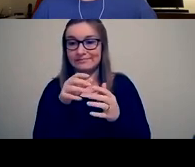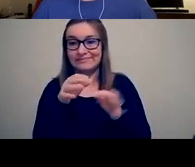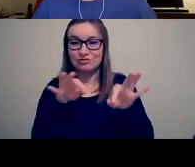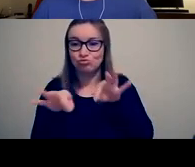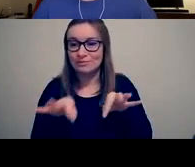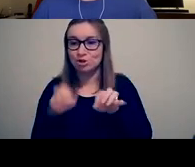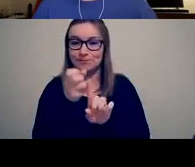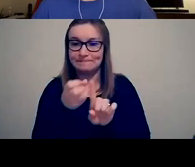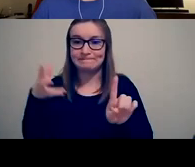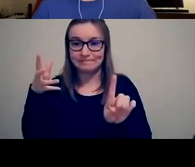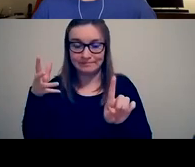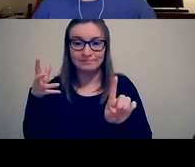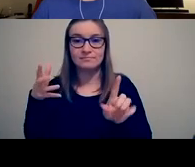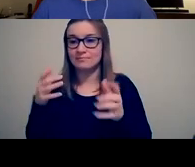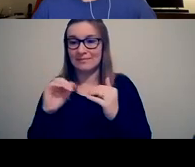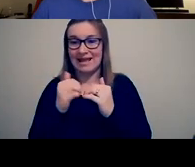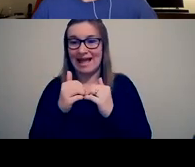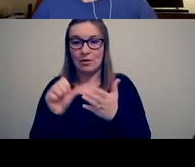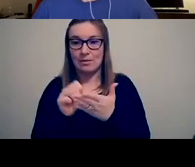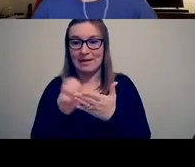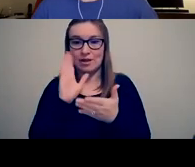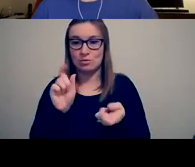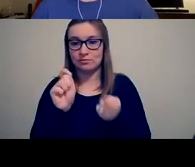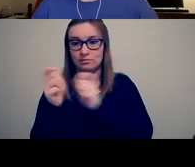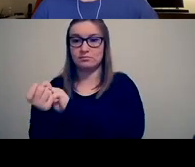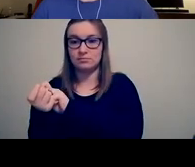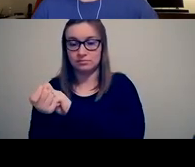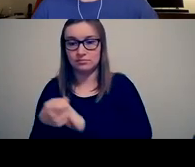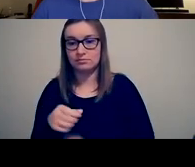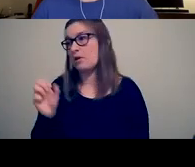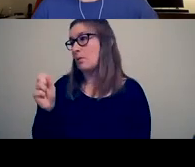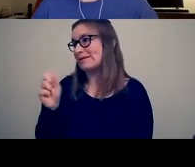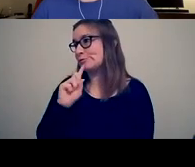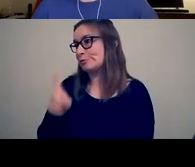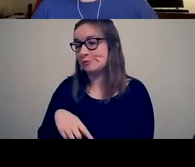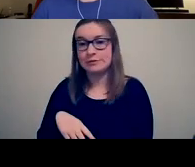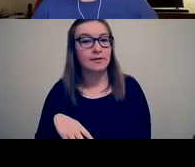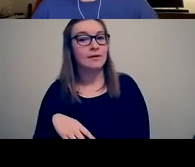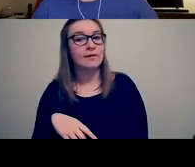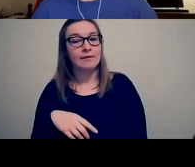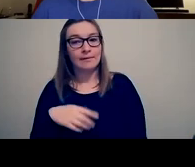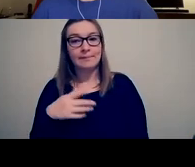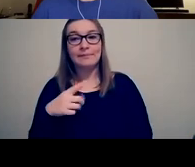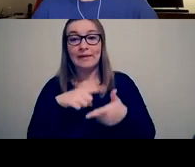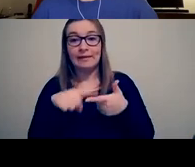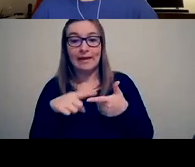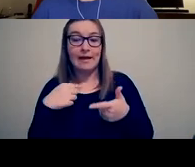description of how this page is going to work. That's true. And then, you know,